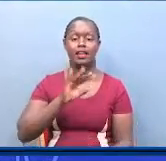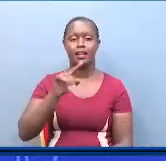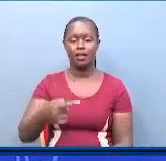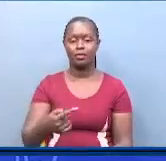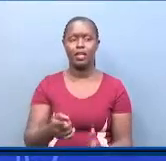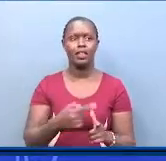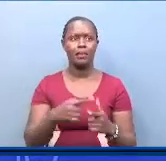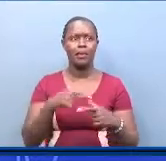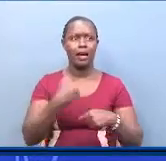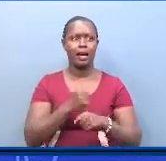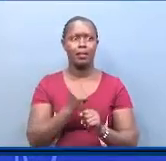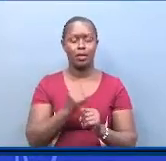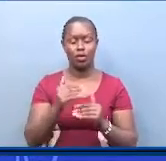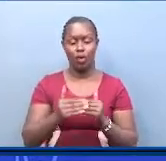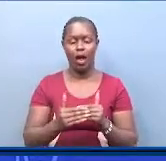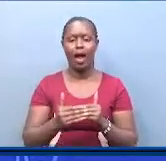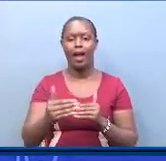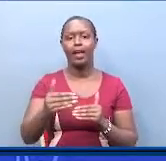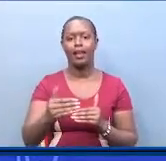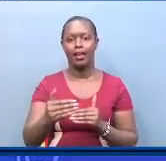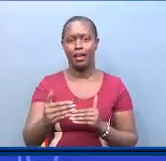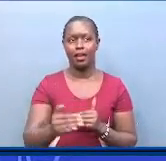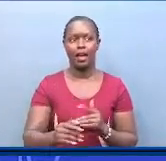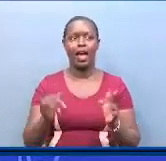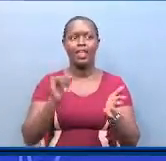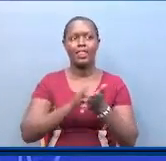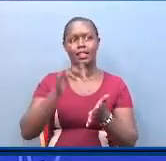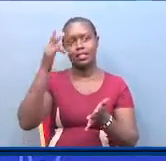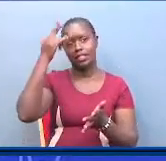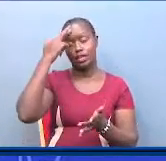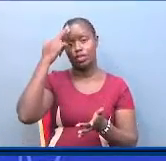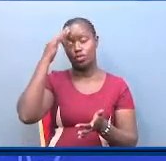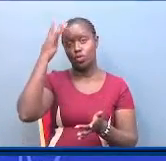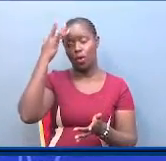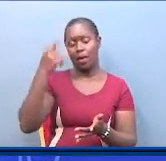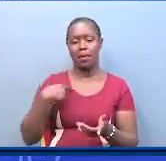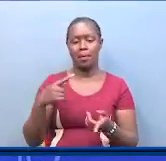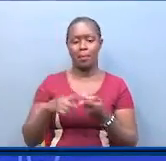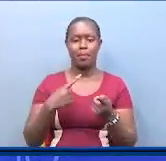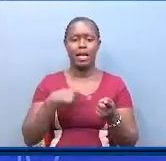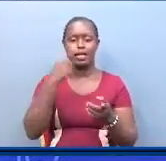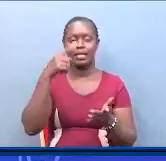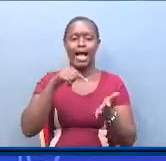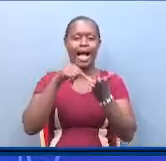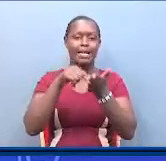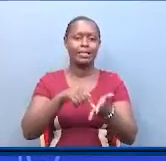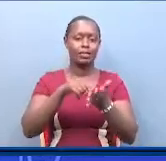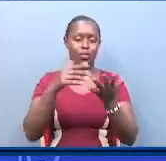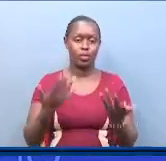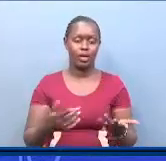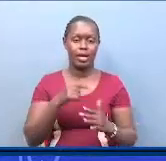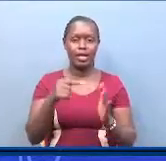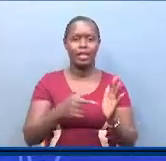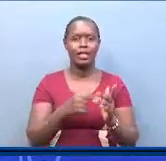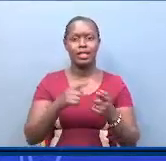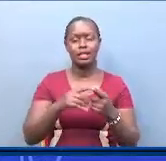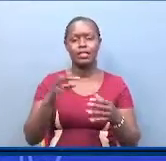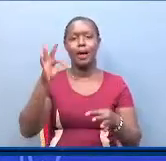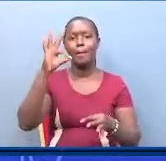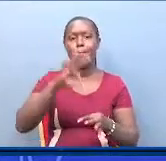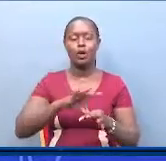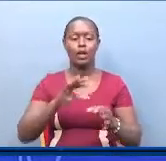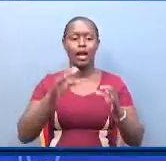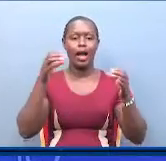your head in one poll or the other. And that's the reason why I insist that many of these polling companies